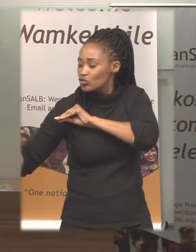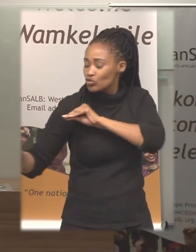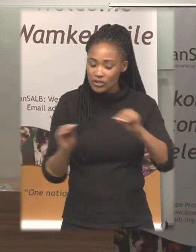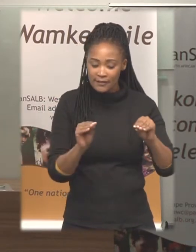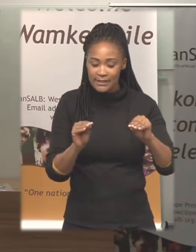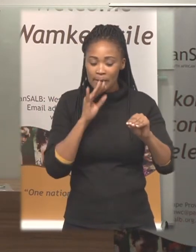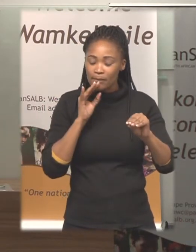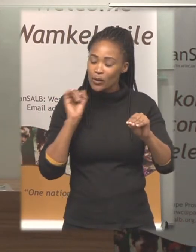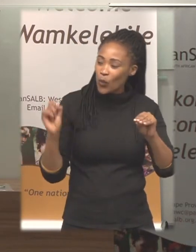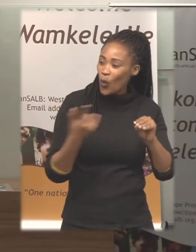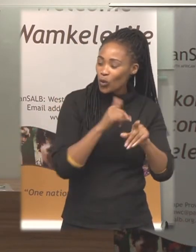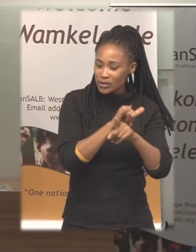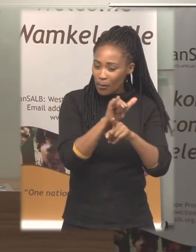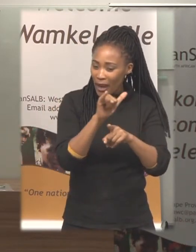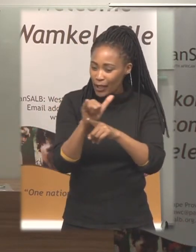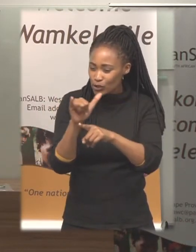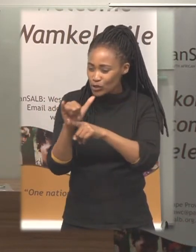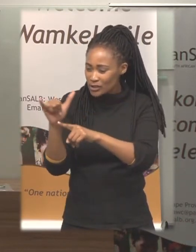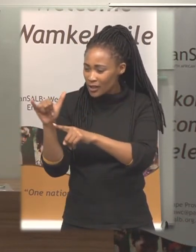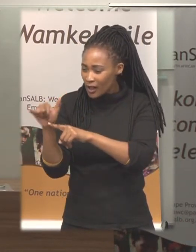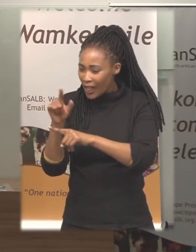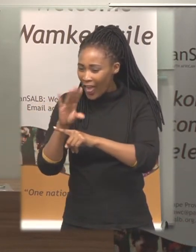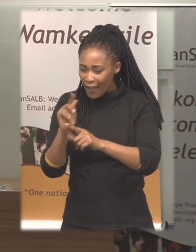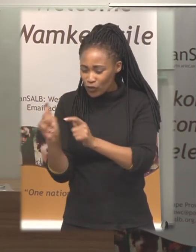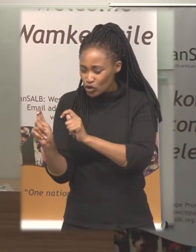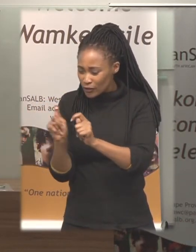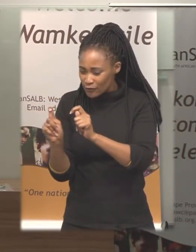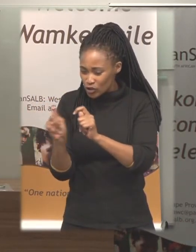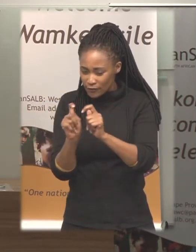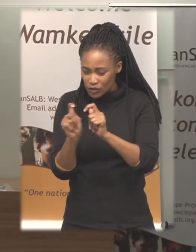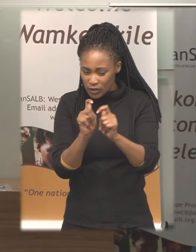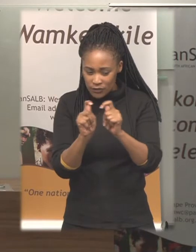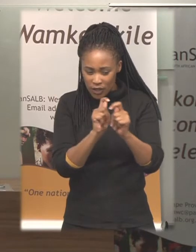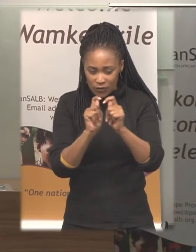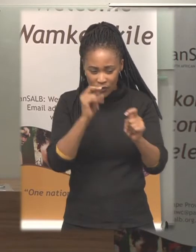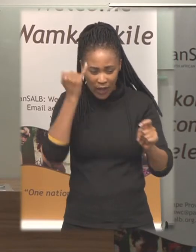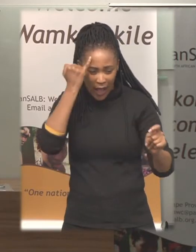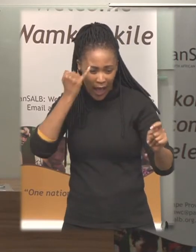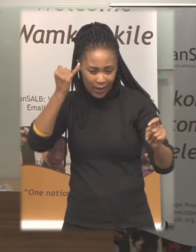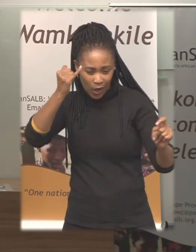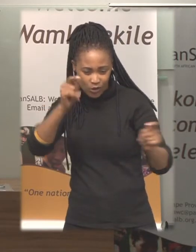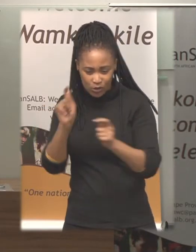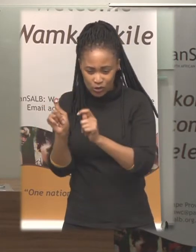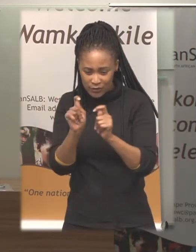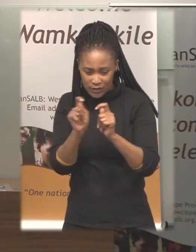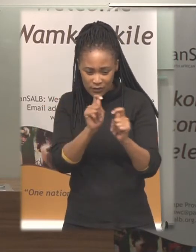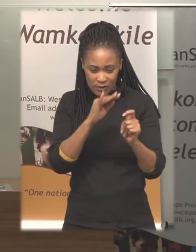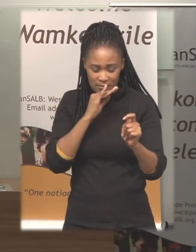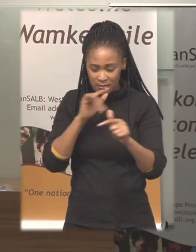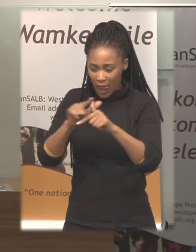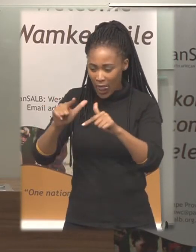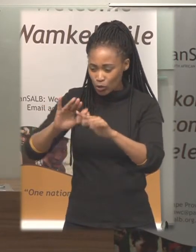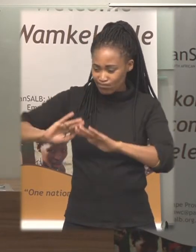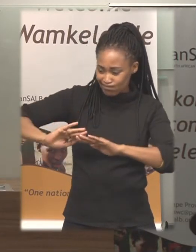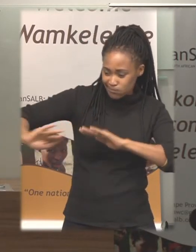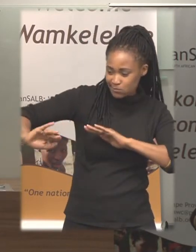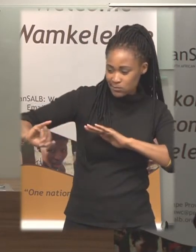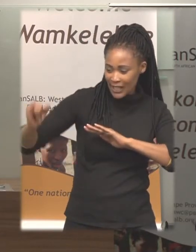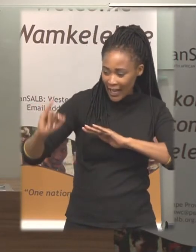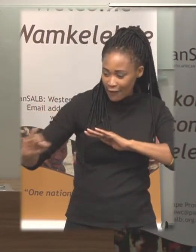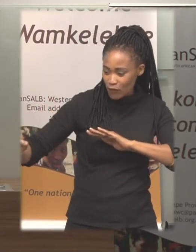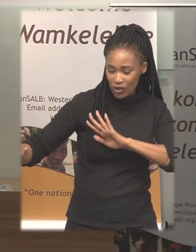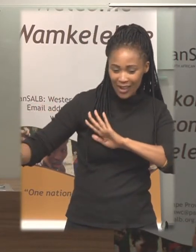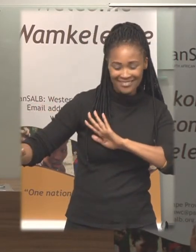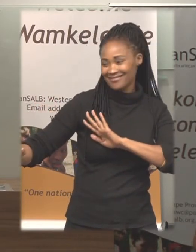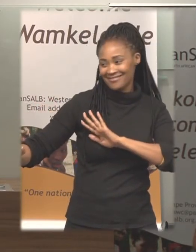the terminology is really signaling a paradigm shift, an ideological shift from the notion of languages as separate, bounded